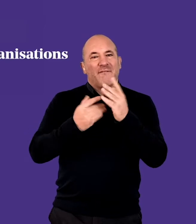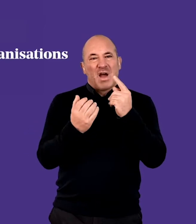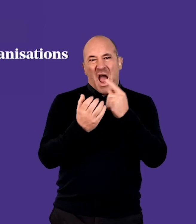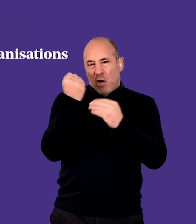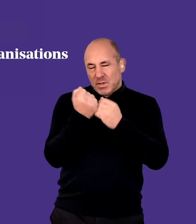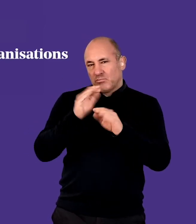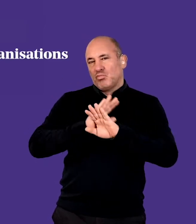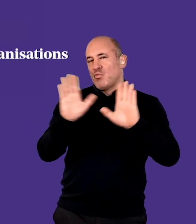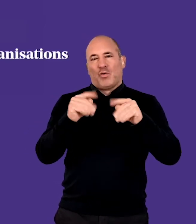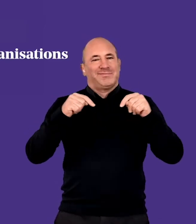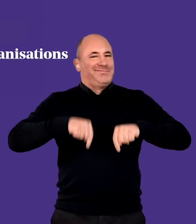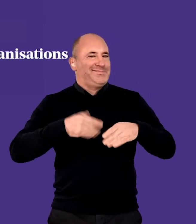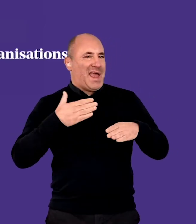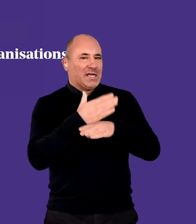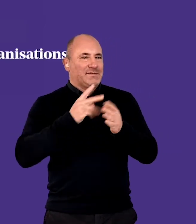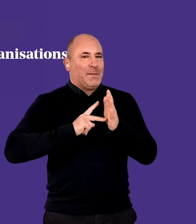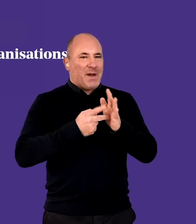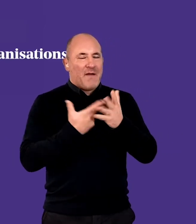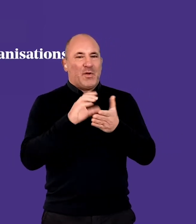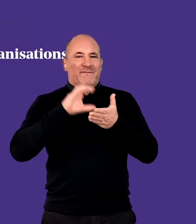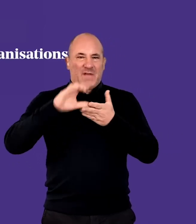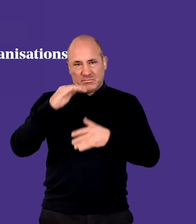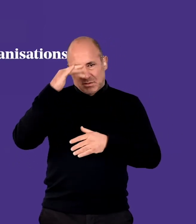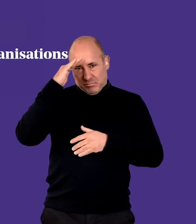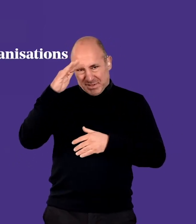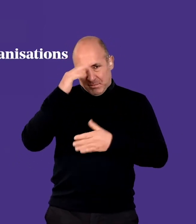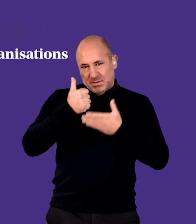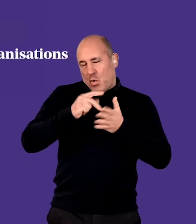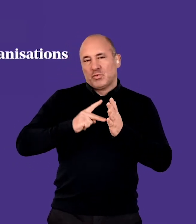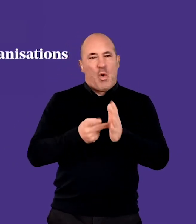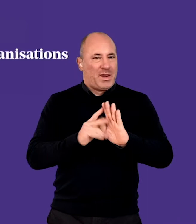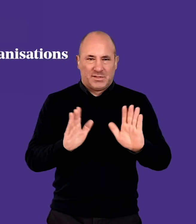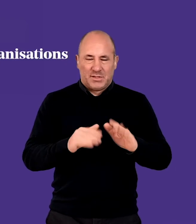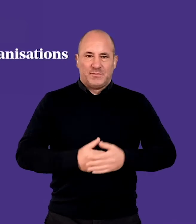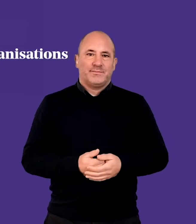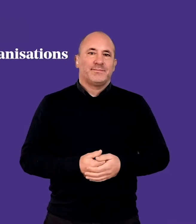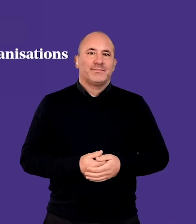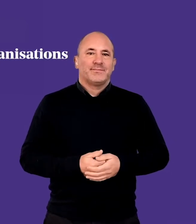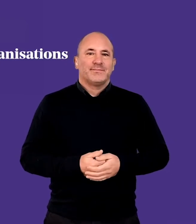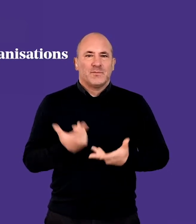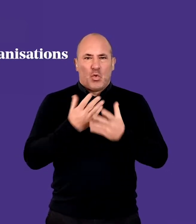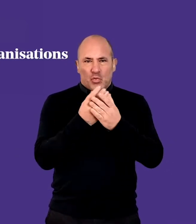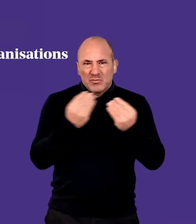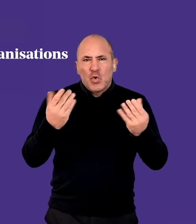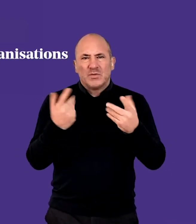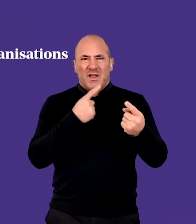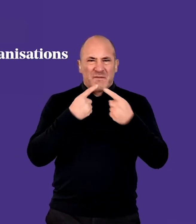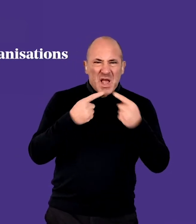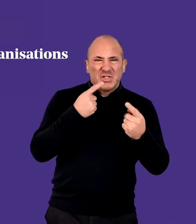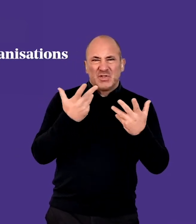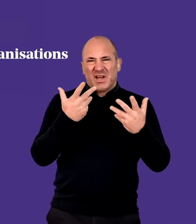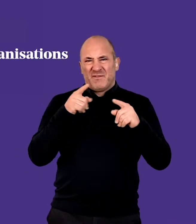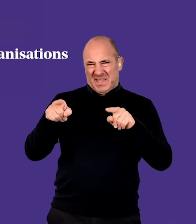you'll need to complete the activity plan for outcomes rather than the activity plan for investment principles support organisations.